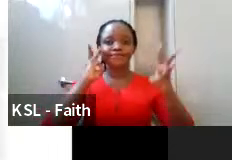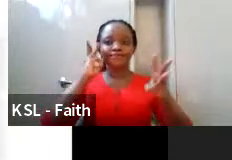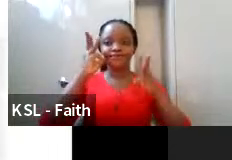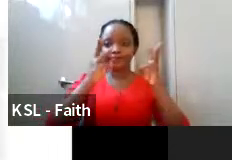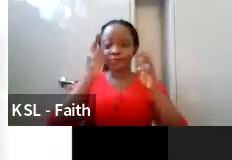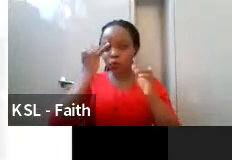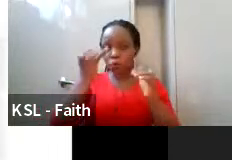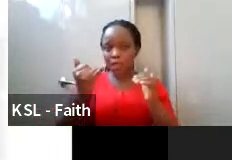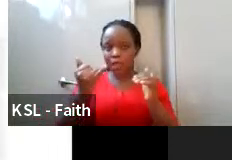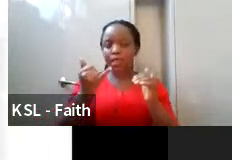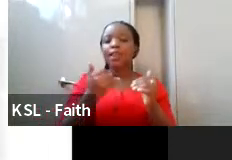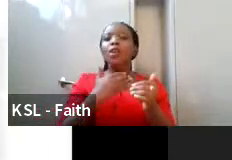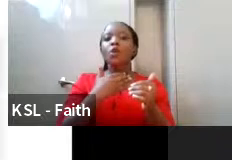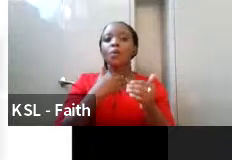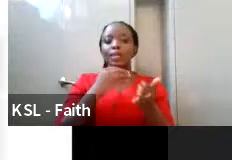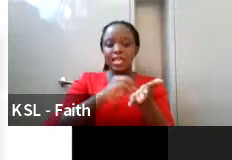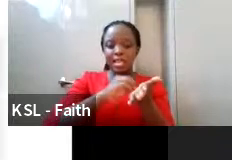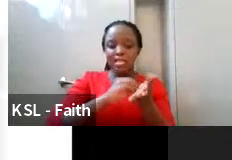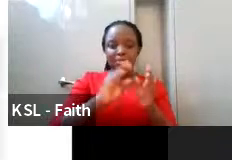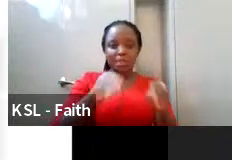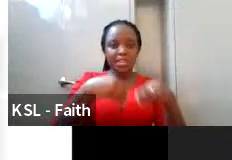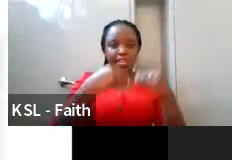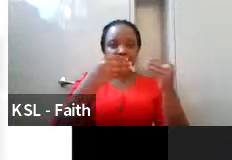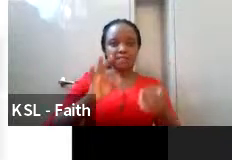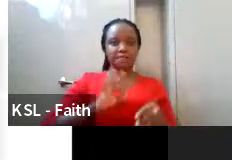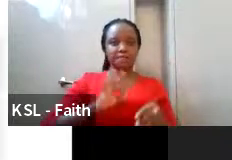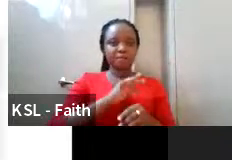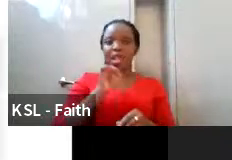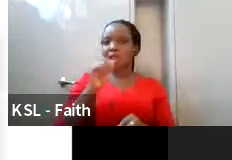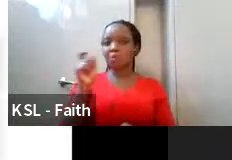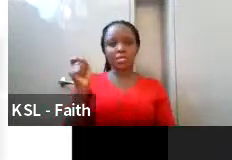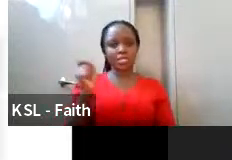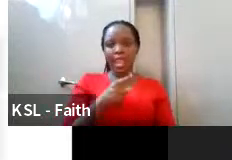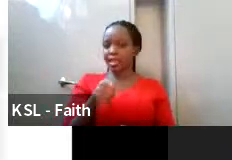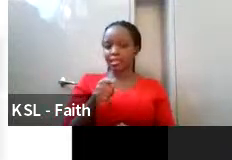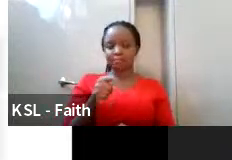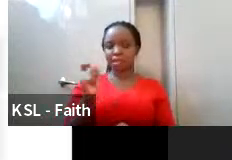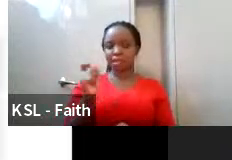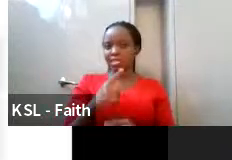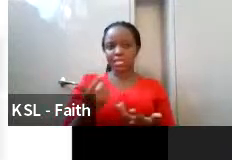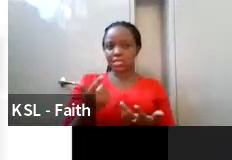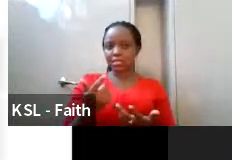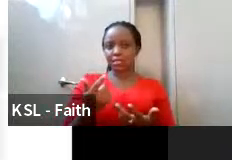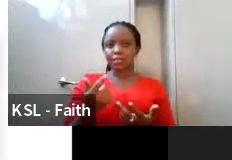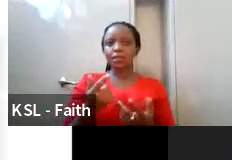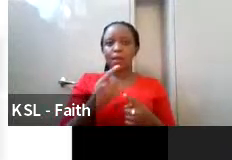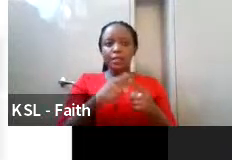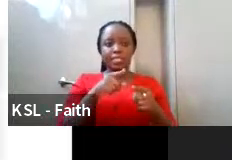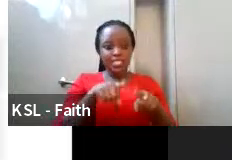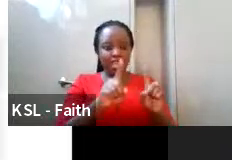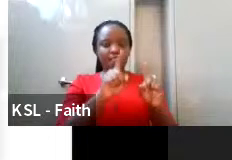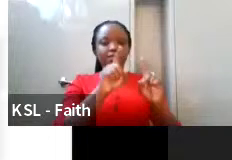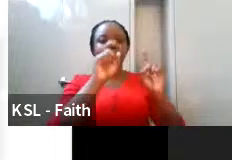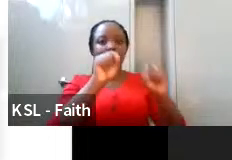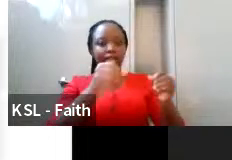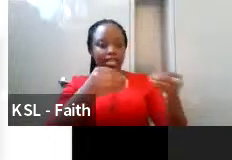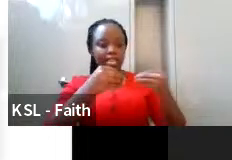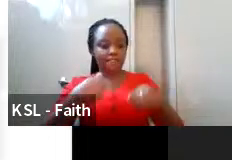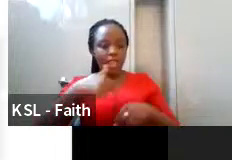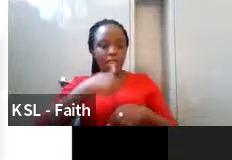to airtime to an employee is not an income, and he or she has to give us a